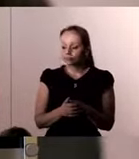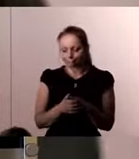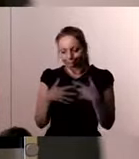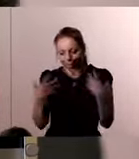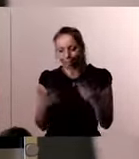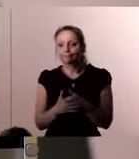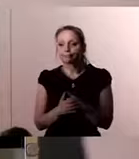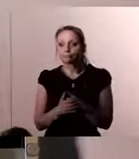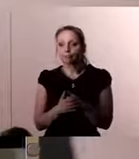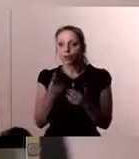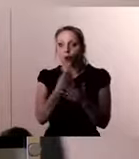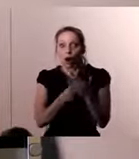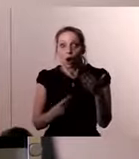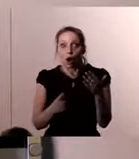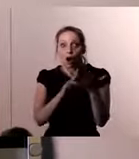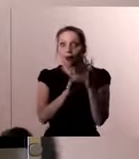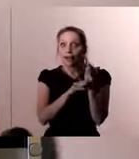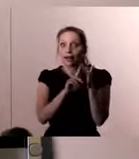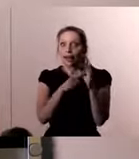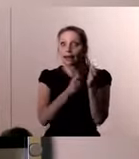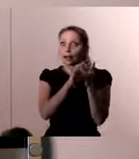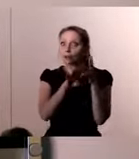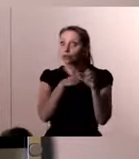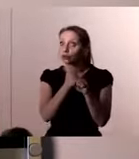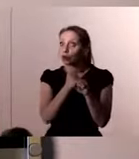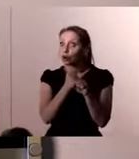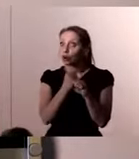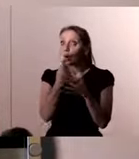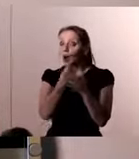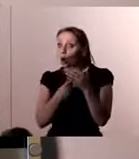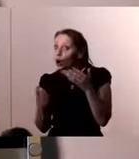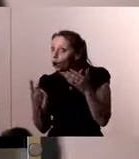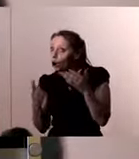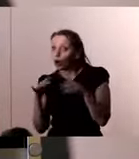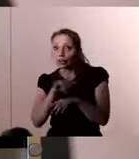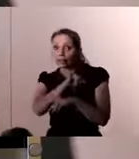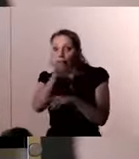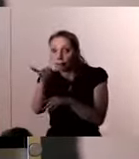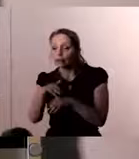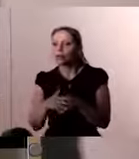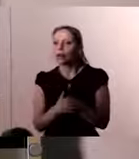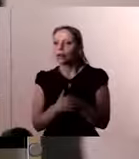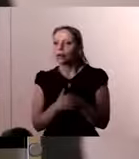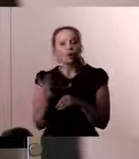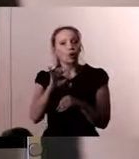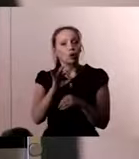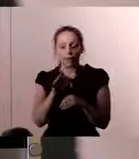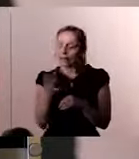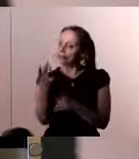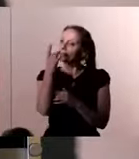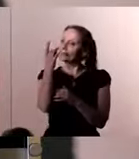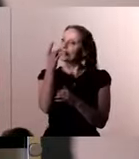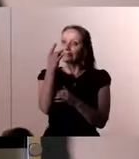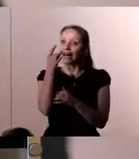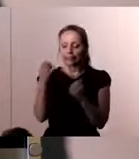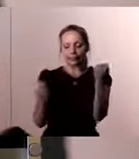Well, it's not just Armstrong and airlines and the European Union. It's Italian cruise ship captains who crash their